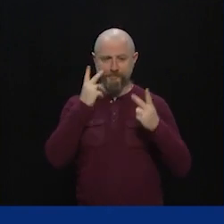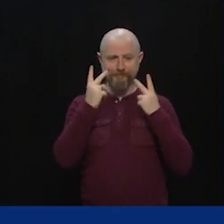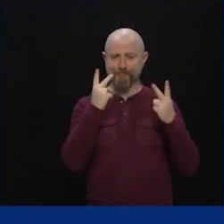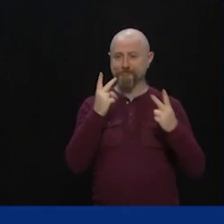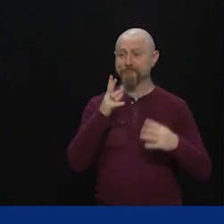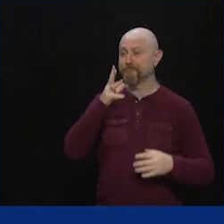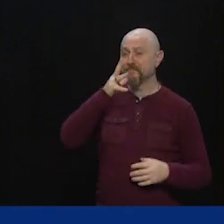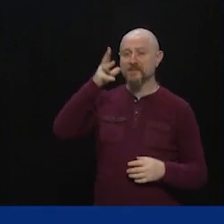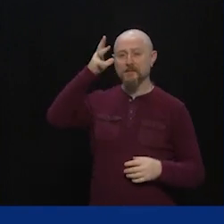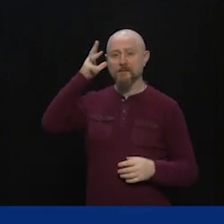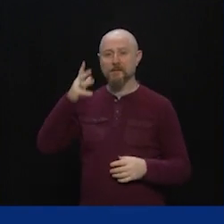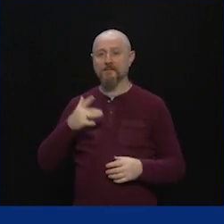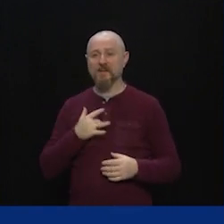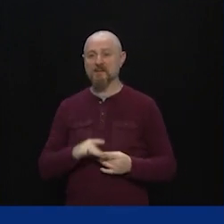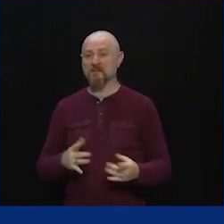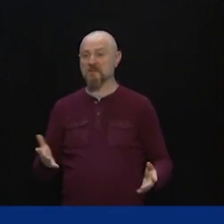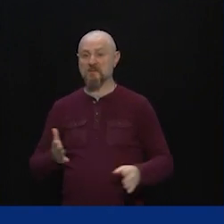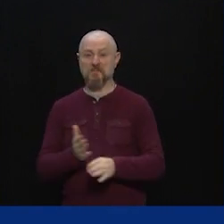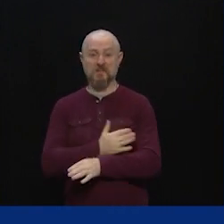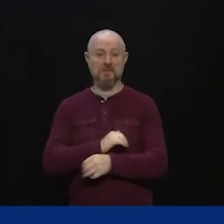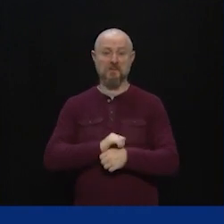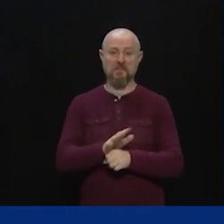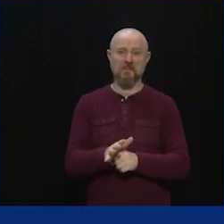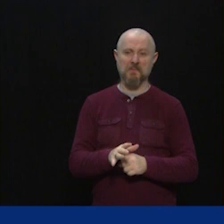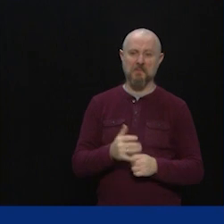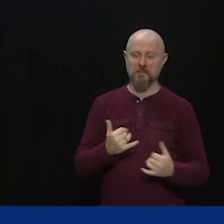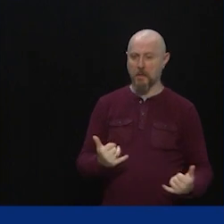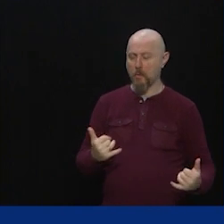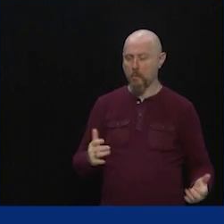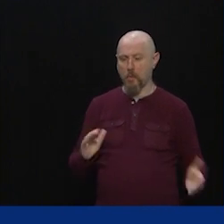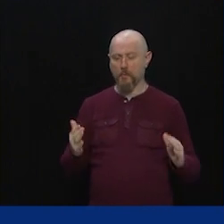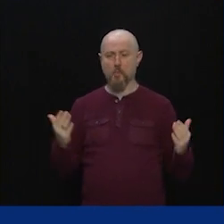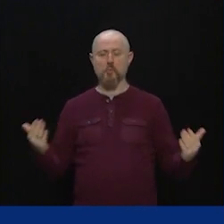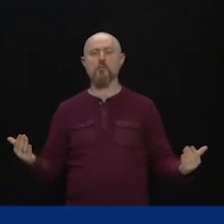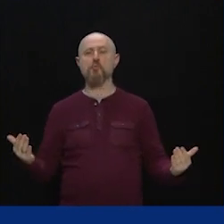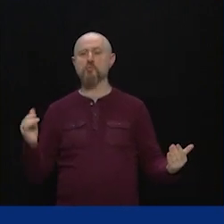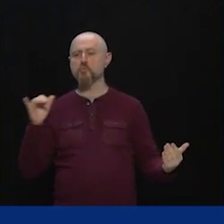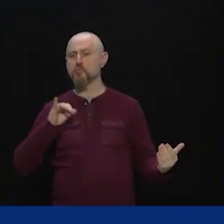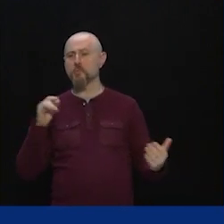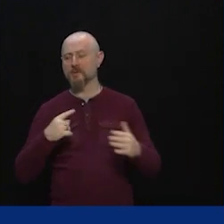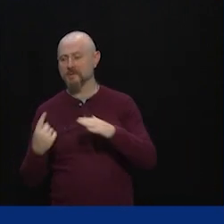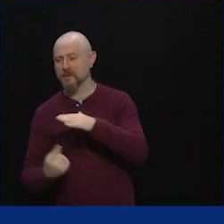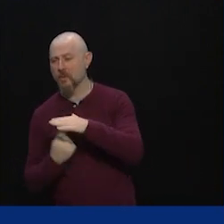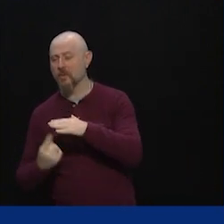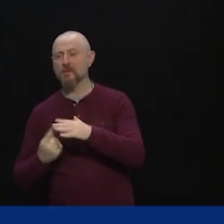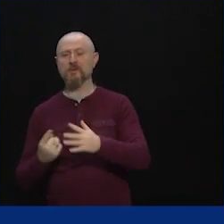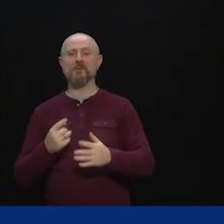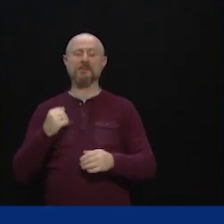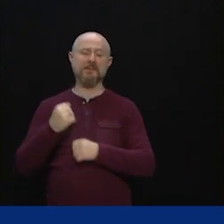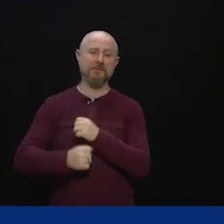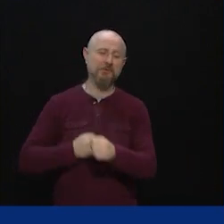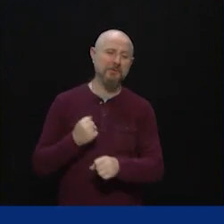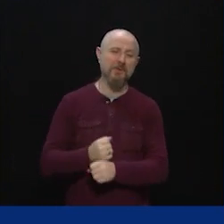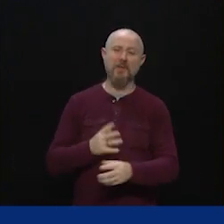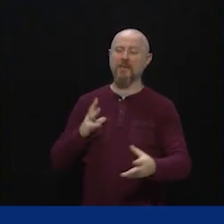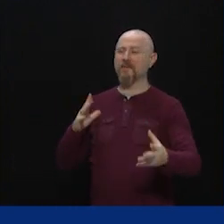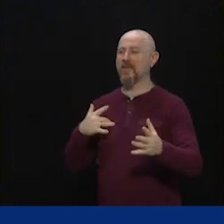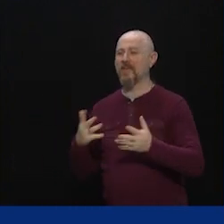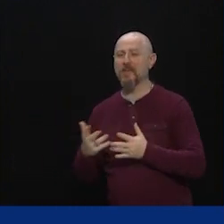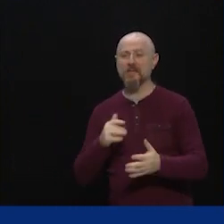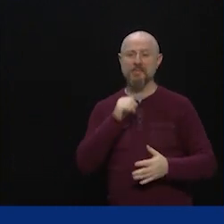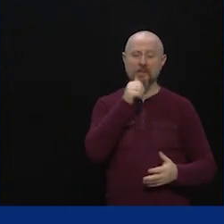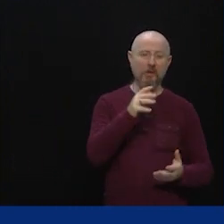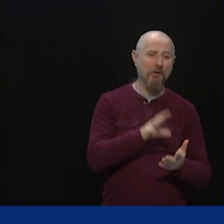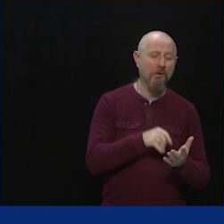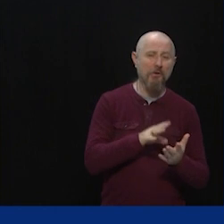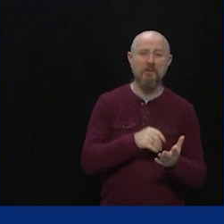not the same as they were before this pandemic. That year of isolation, detachment, not real learning. If you're a kindergartner, first